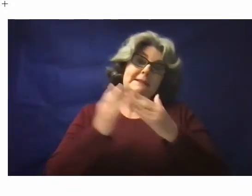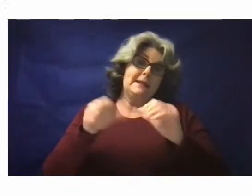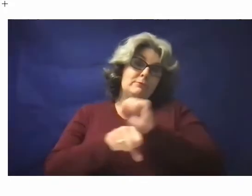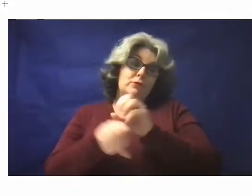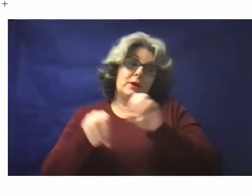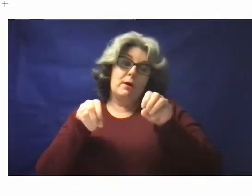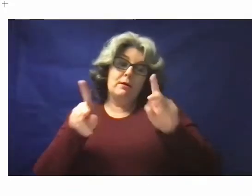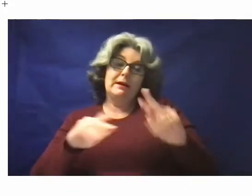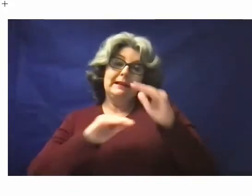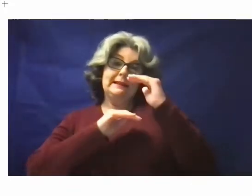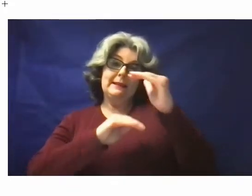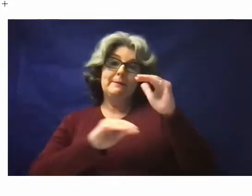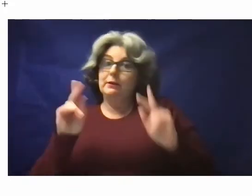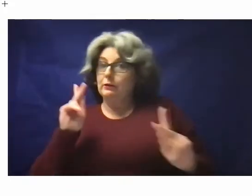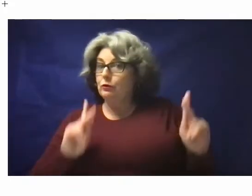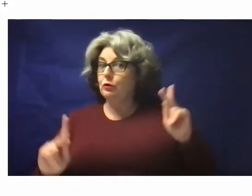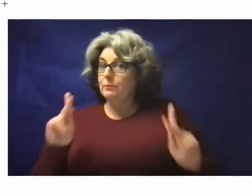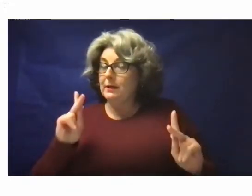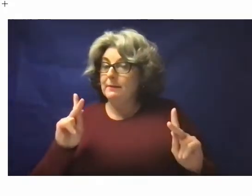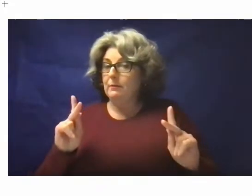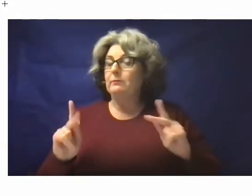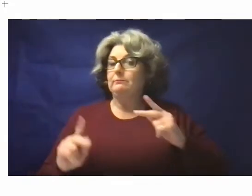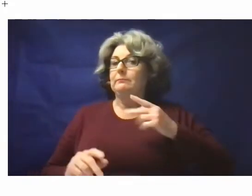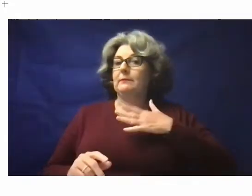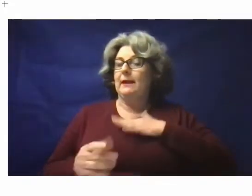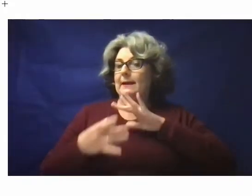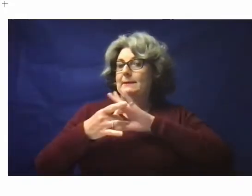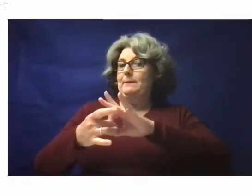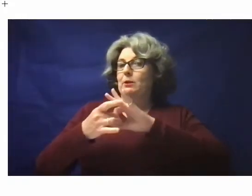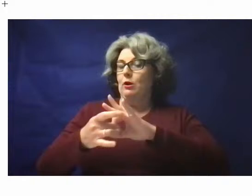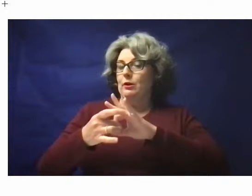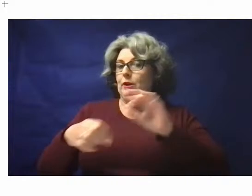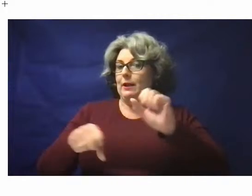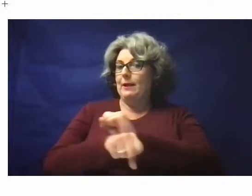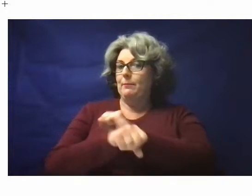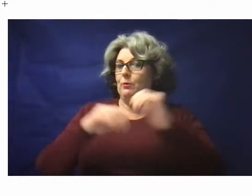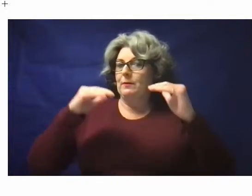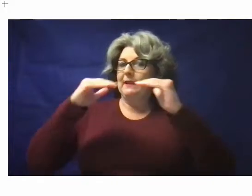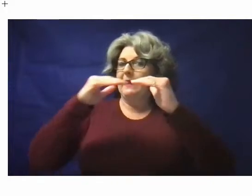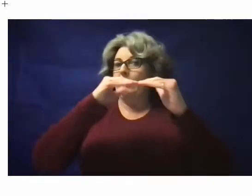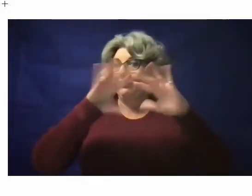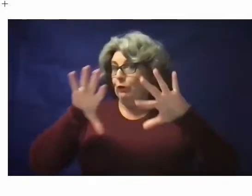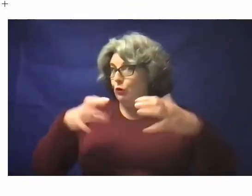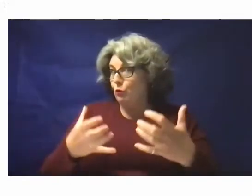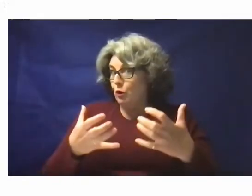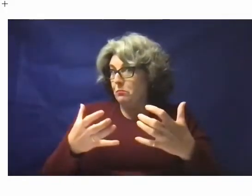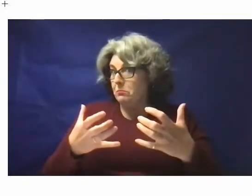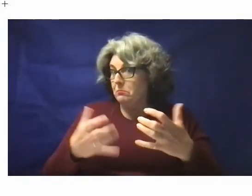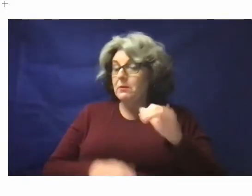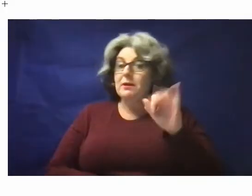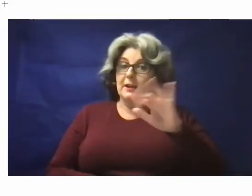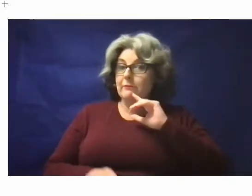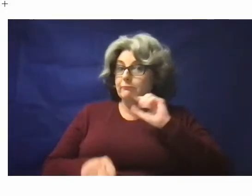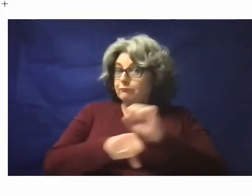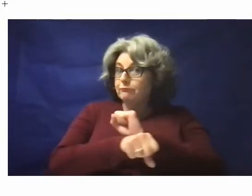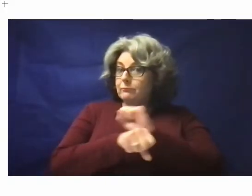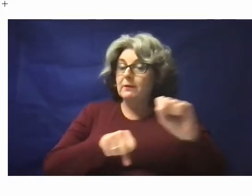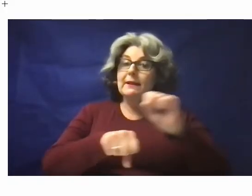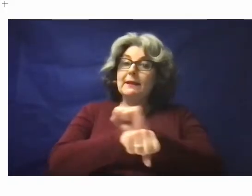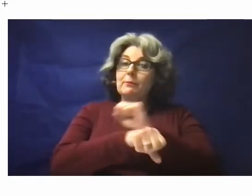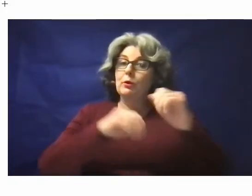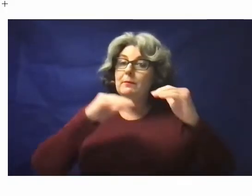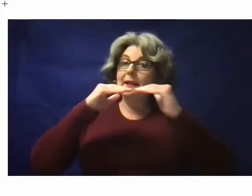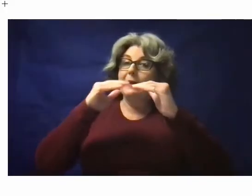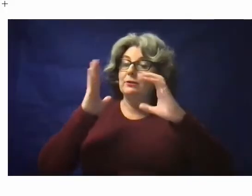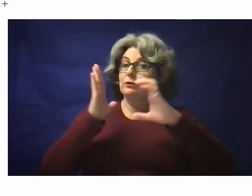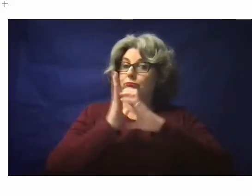restricted to people self-declaring as belonging to an employment equity group. if it is the case, the employment equity section will